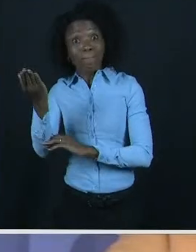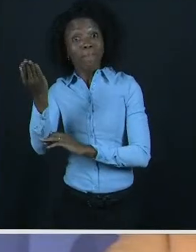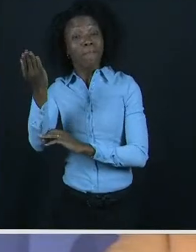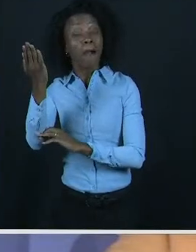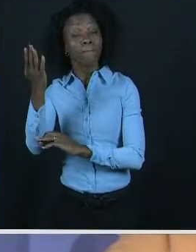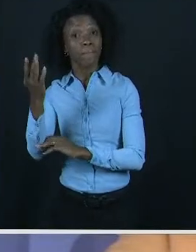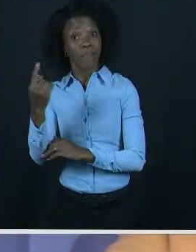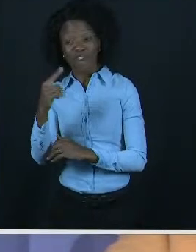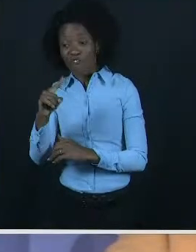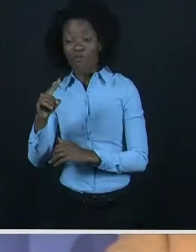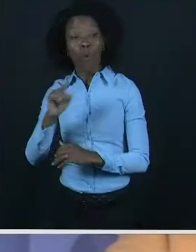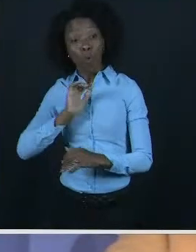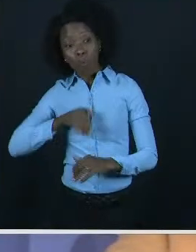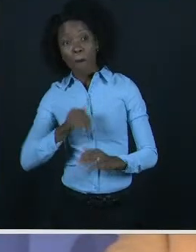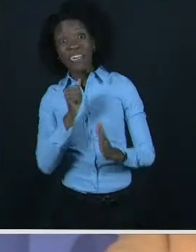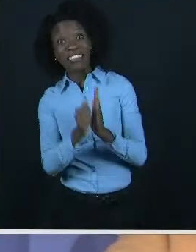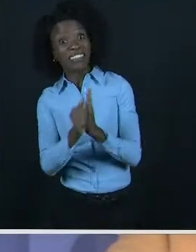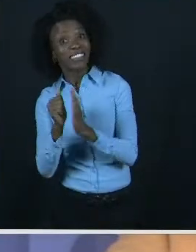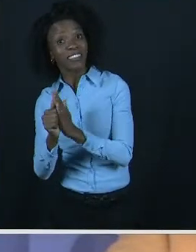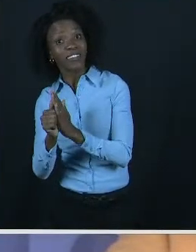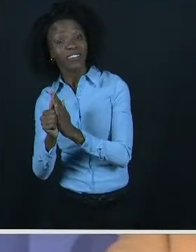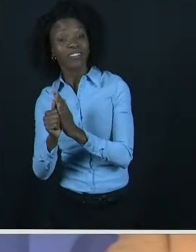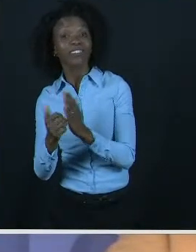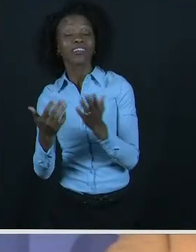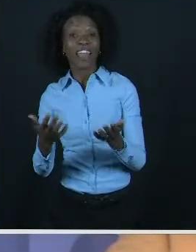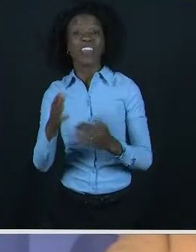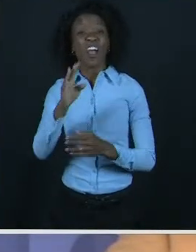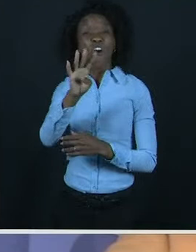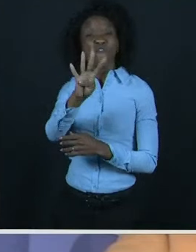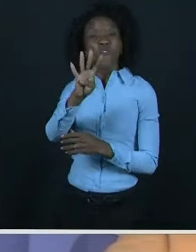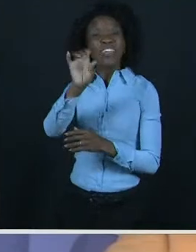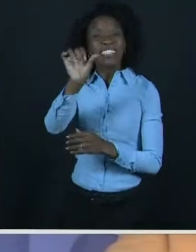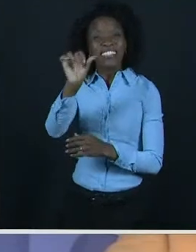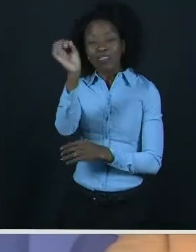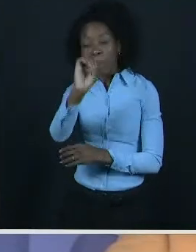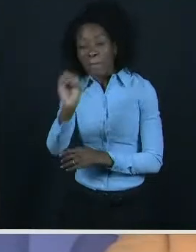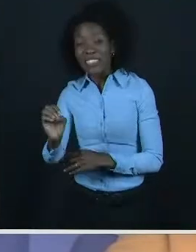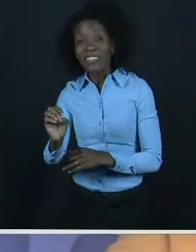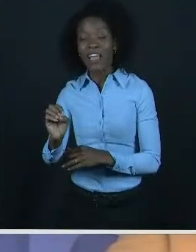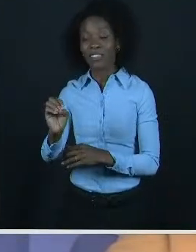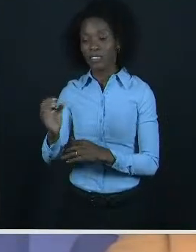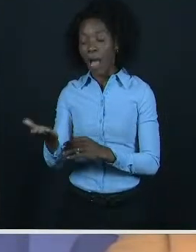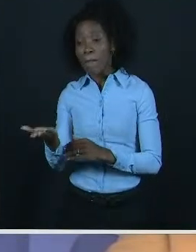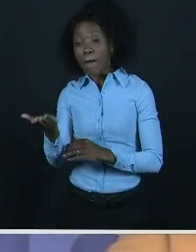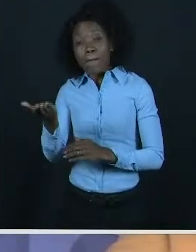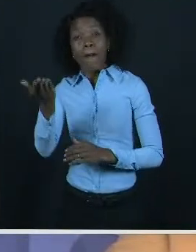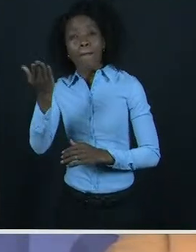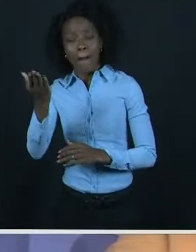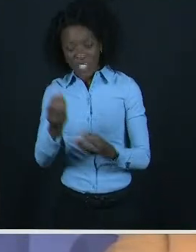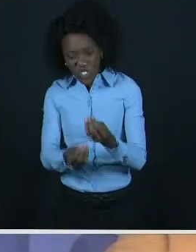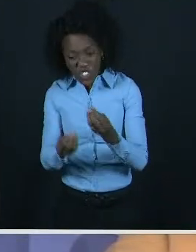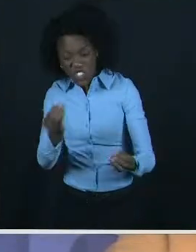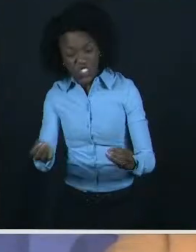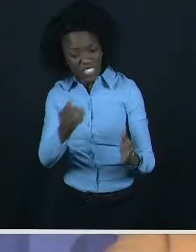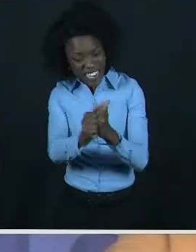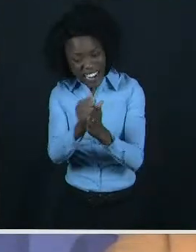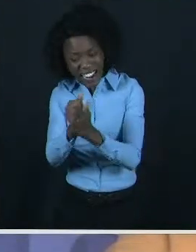a 46% increase in the number of children who were murdered.